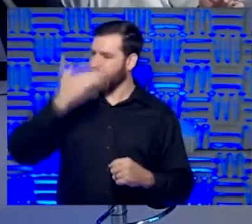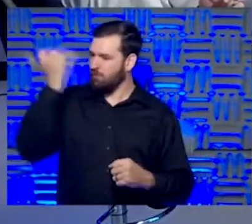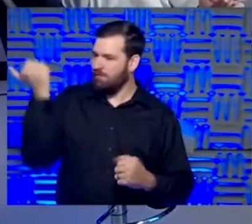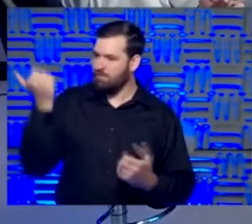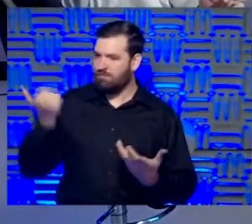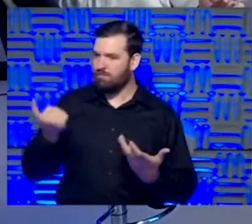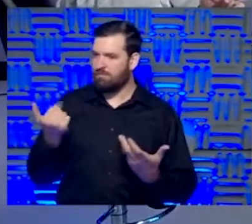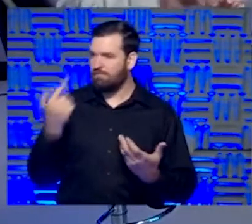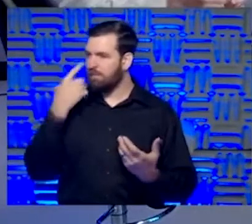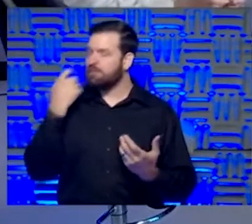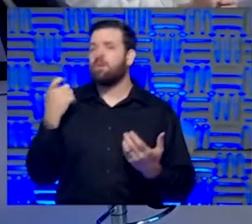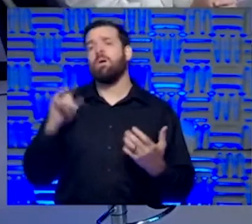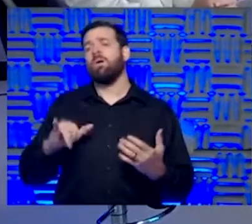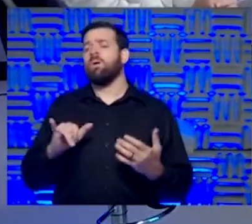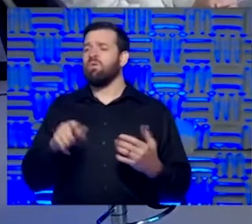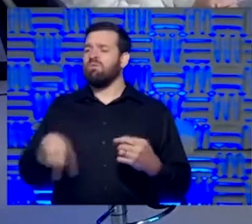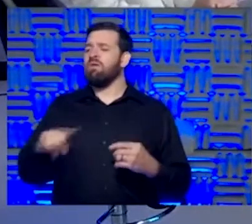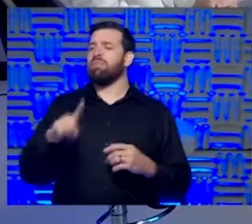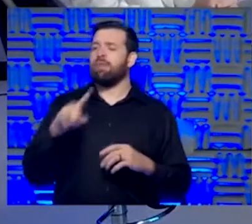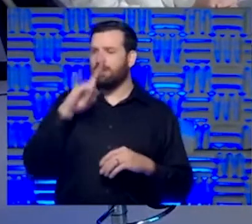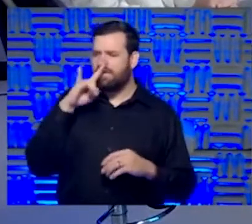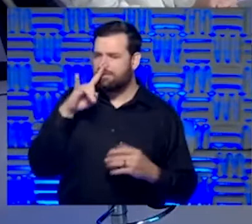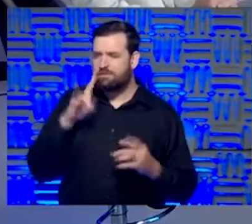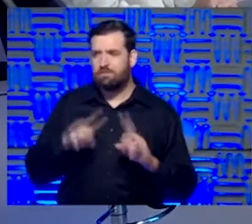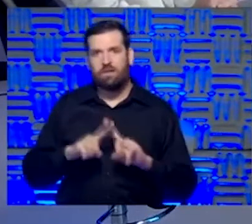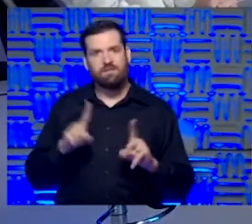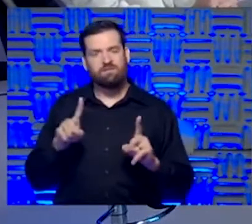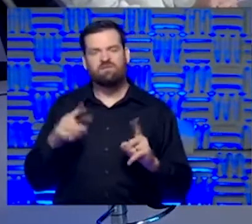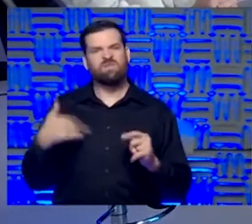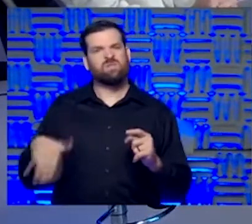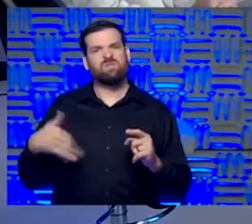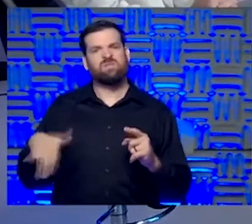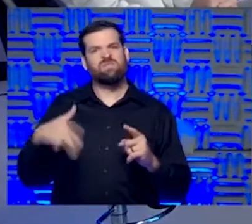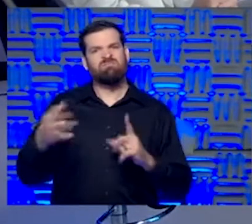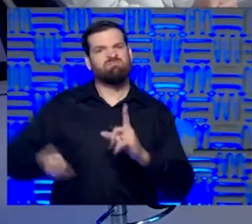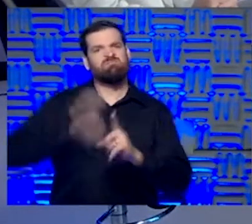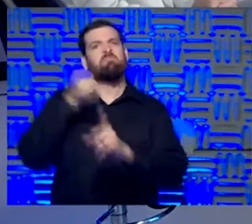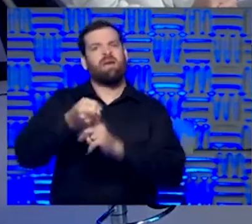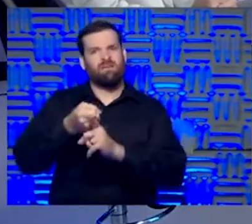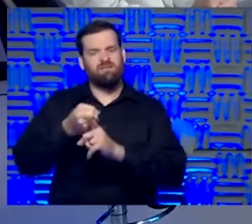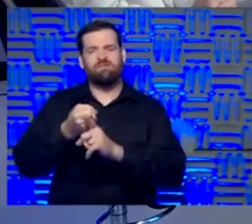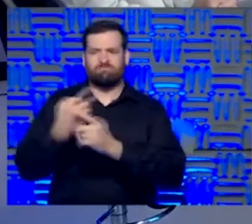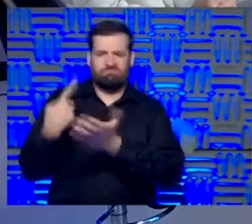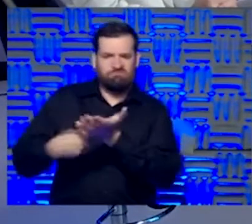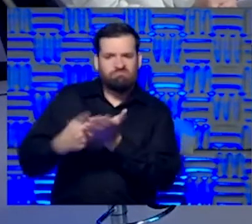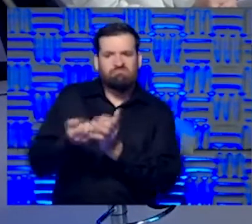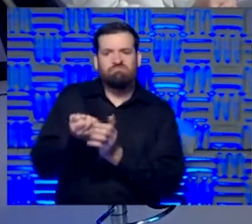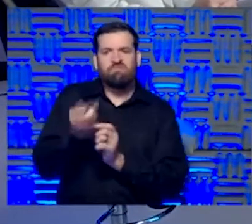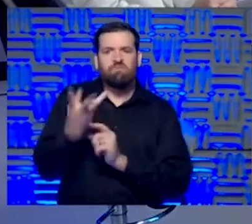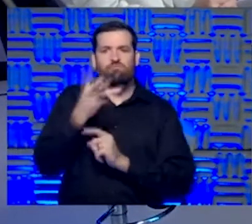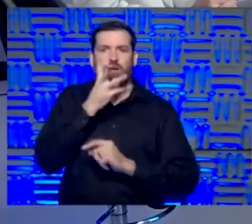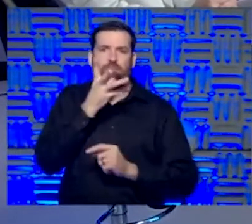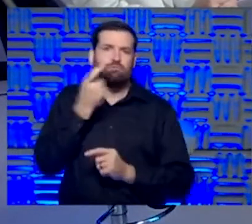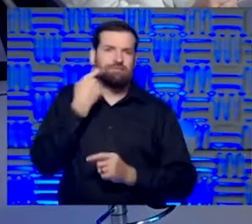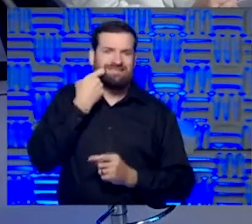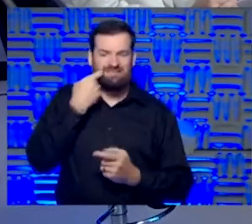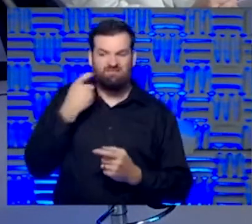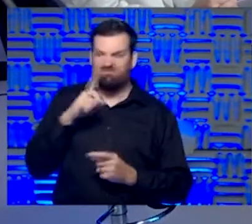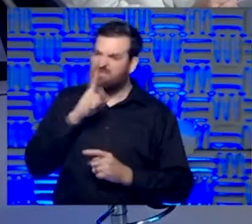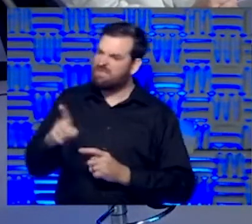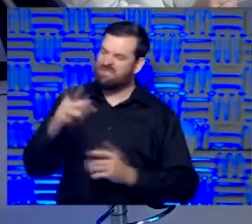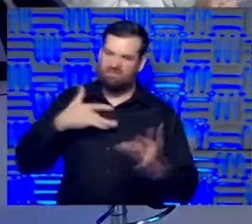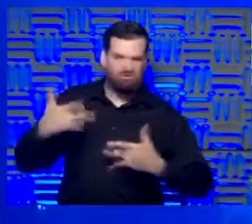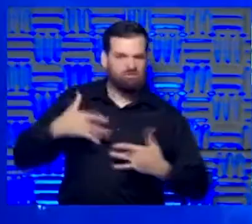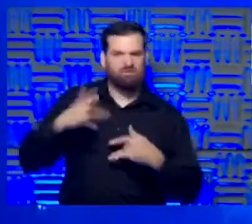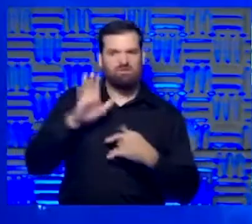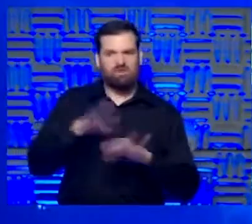it doesn't. Well, they're kids, but really, man, what a big impact! I know I talked to a couple of moms recently that were really worried about their child, and they're